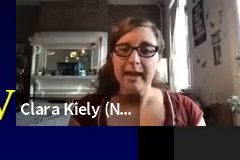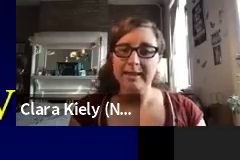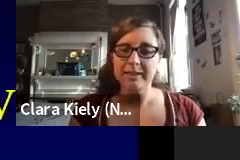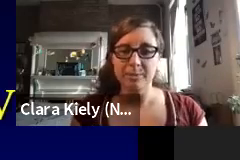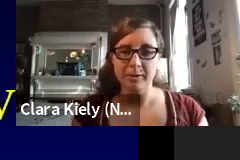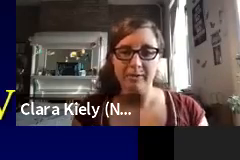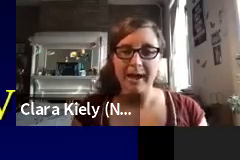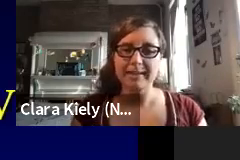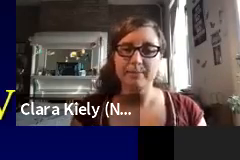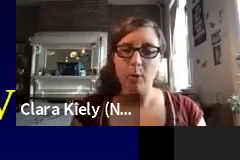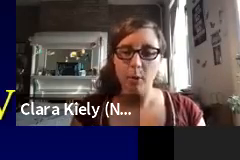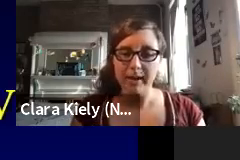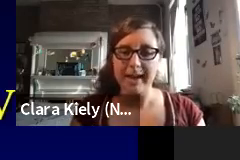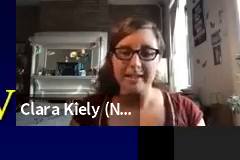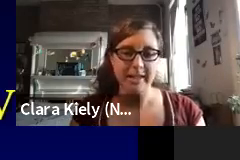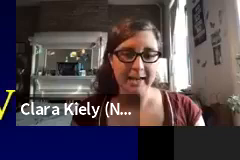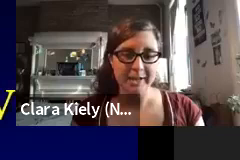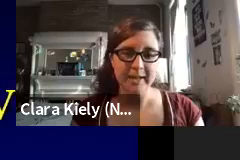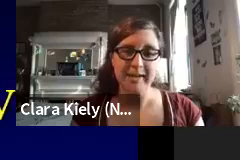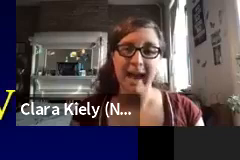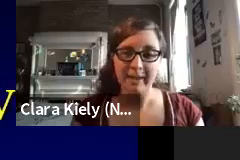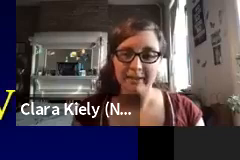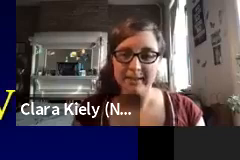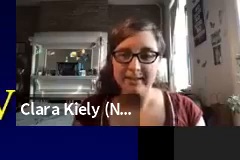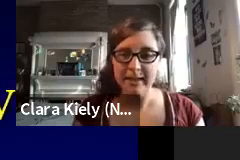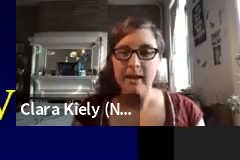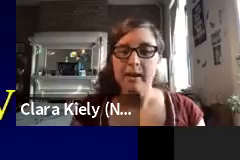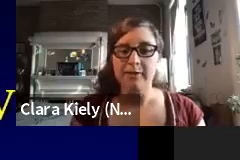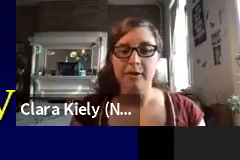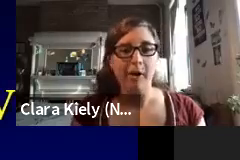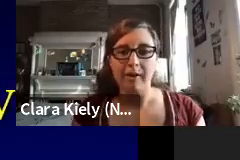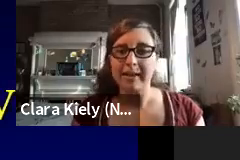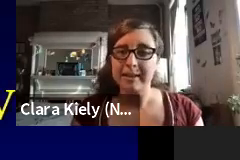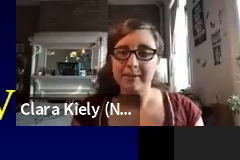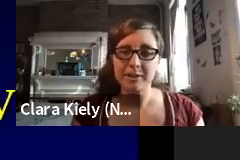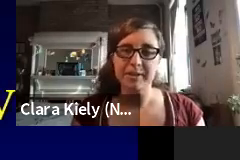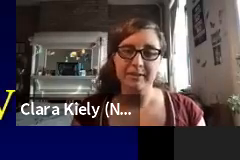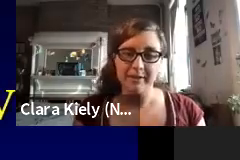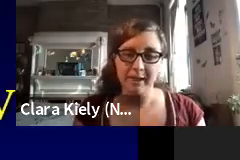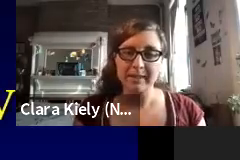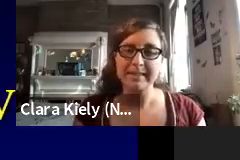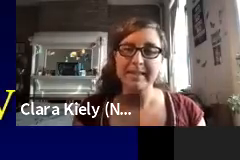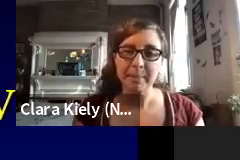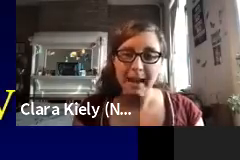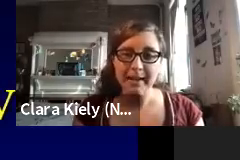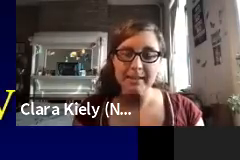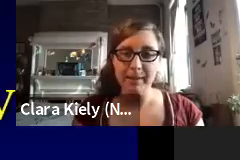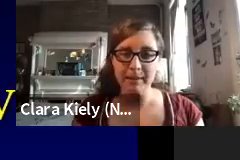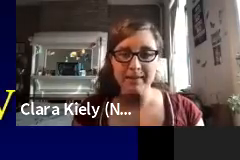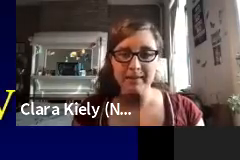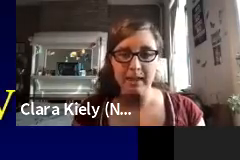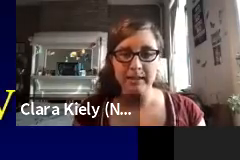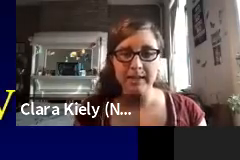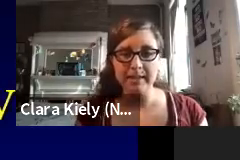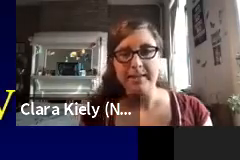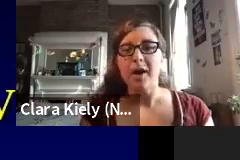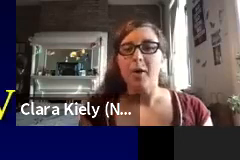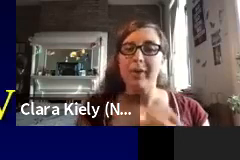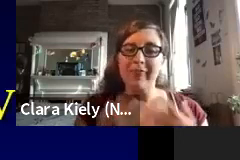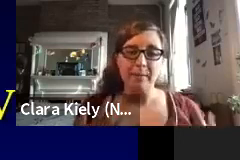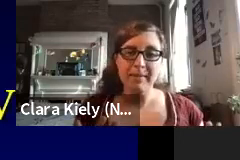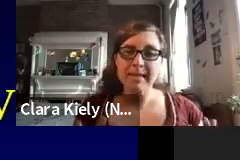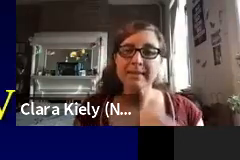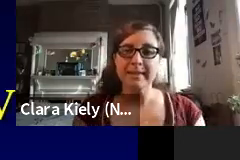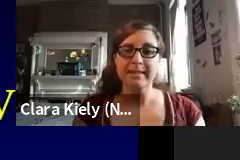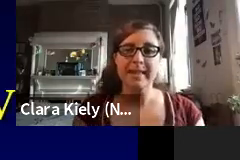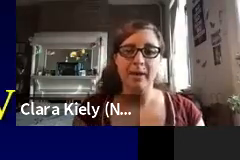mission is to provide support, education, and advocacy for all individuals and families impacted by mental illness.